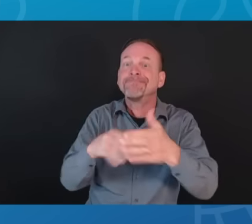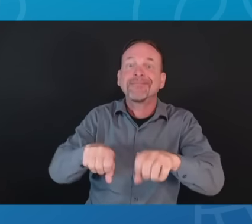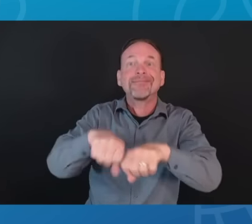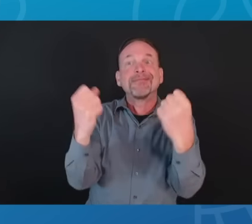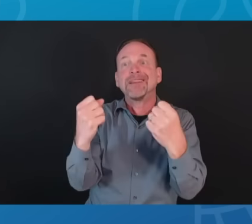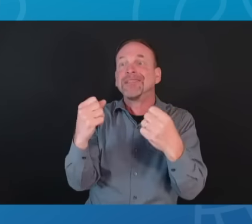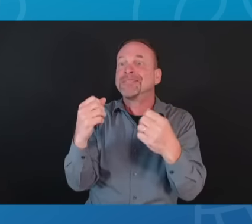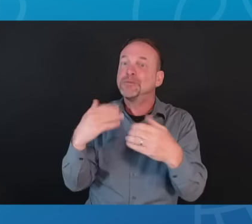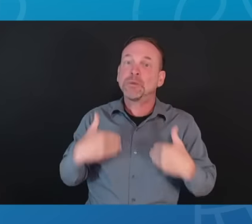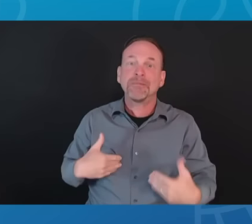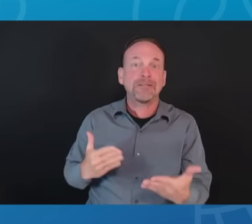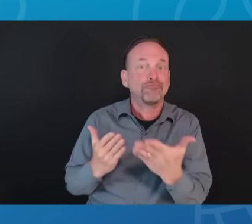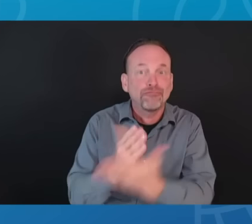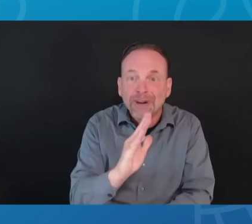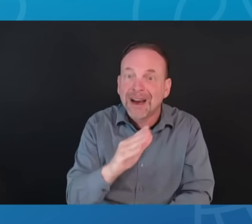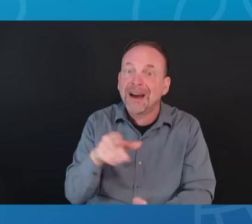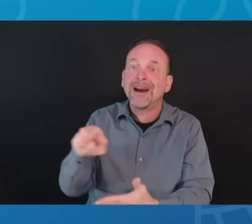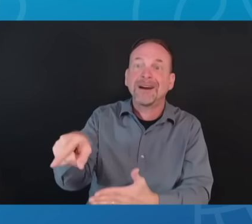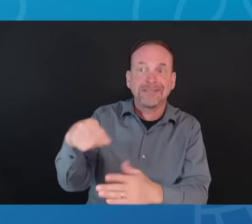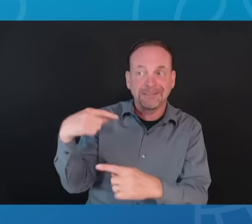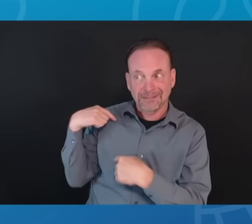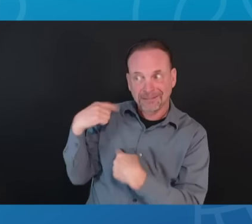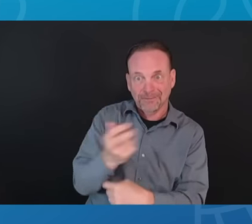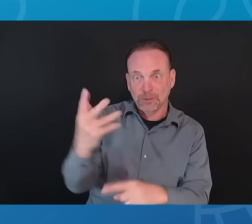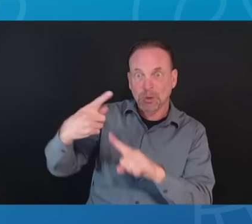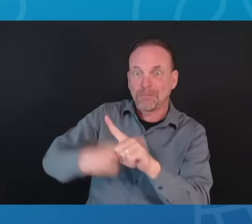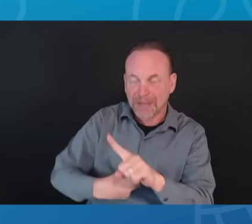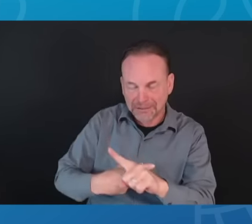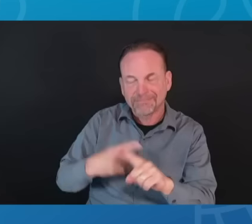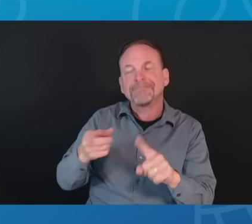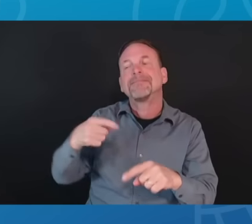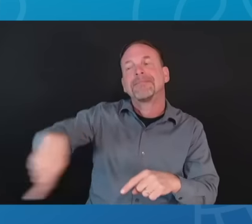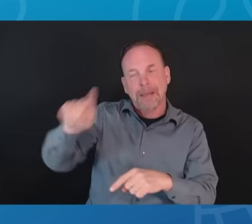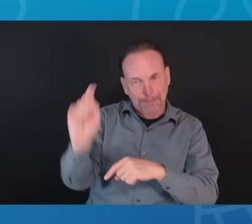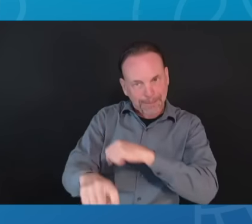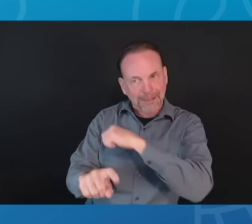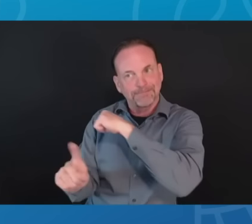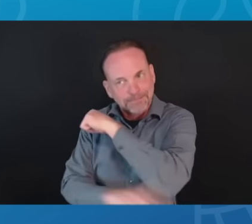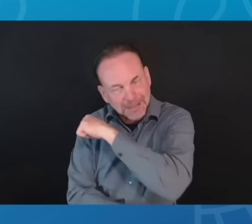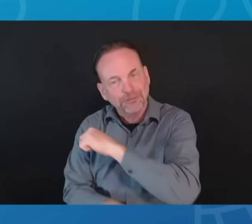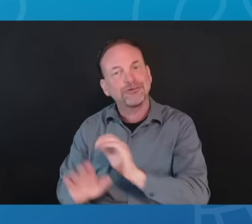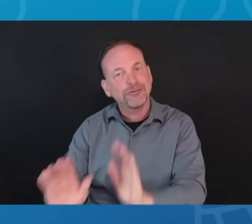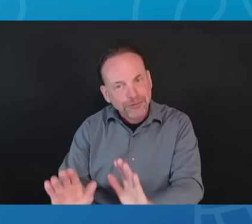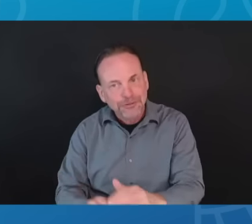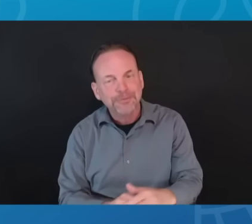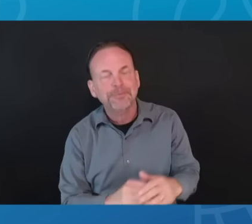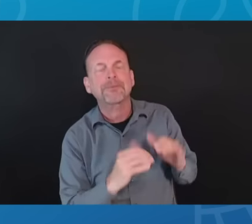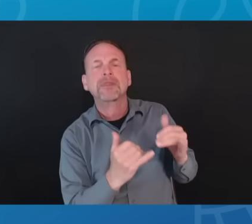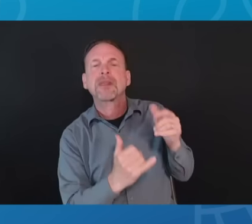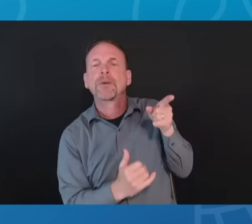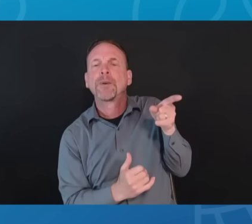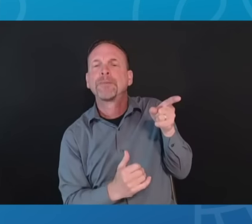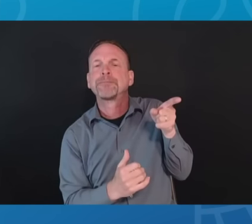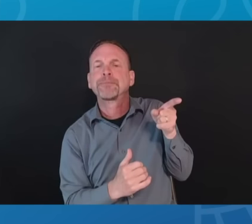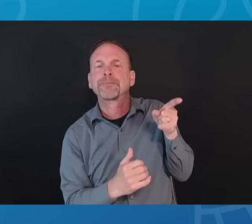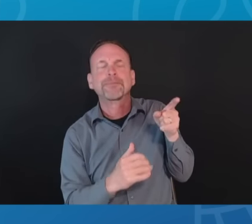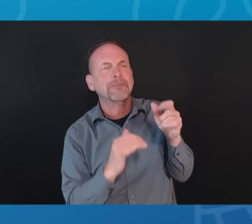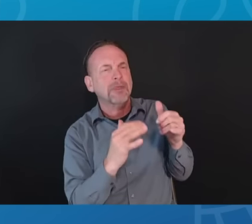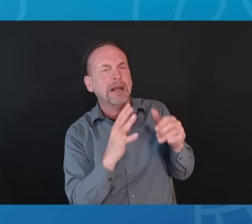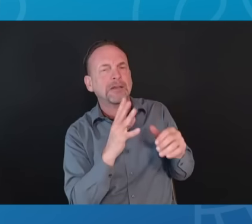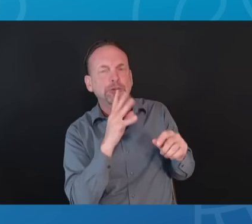ask about China? Yeah, well, sure. One last one. The recently concluded Quad Summit has used strong language against